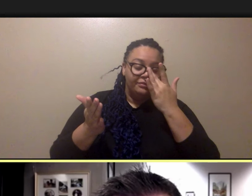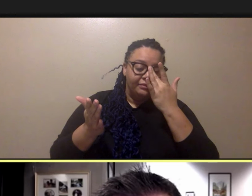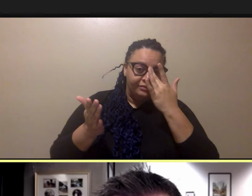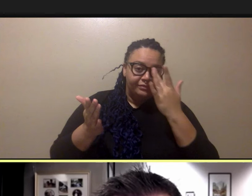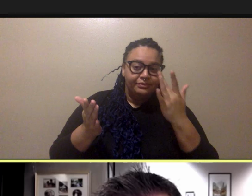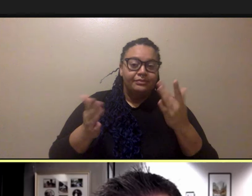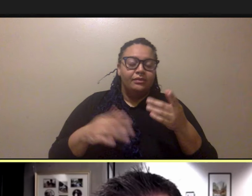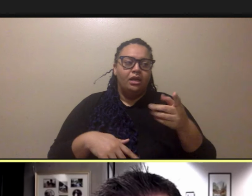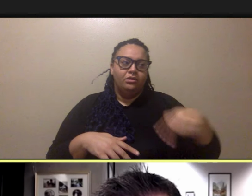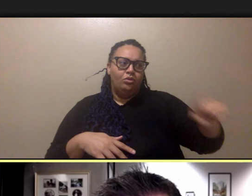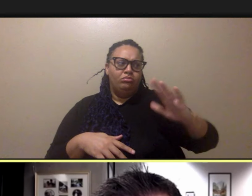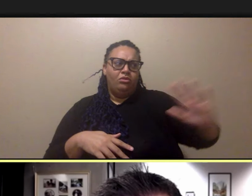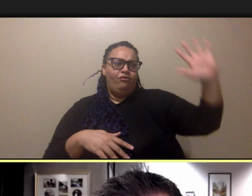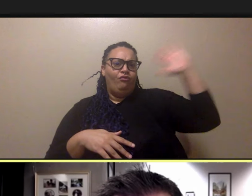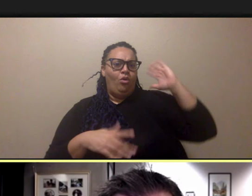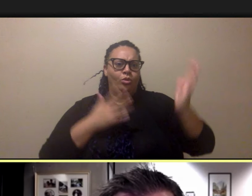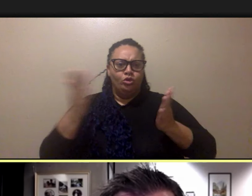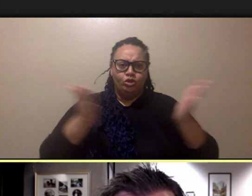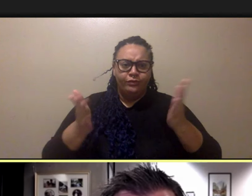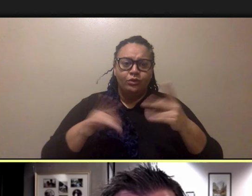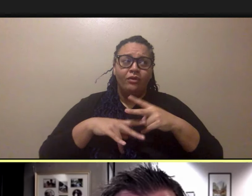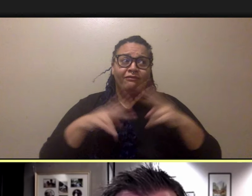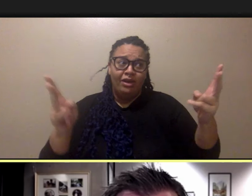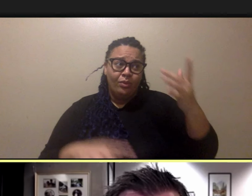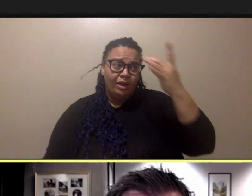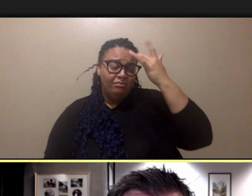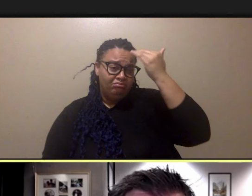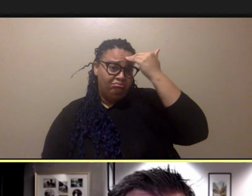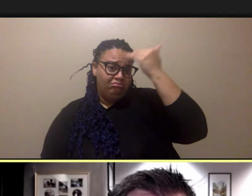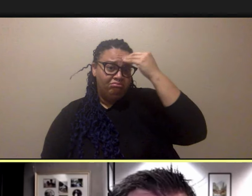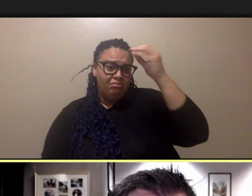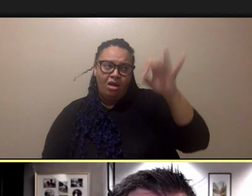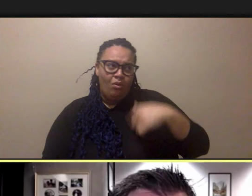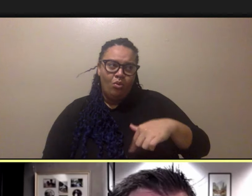The former servants were very conscious of not being treated well.